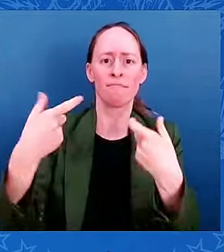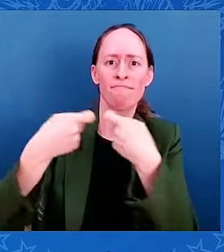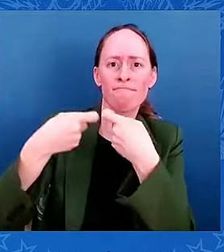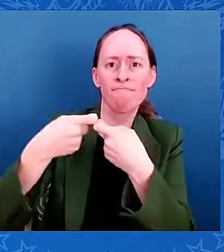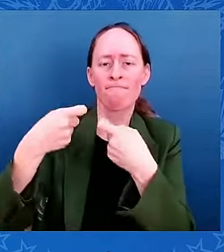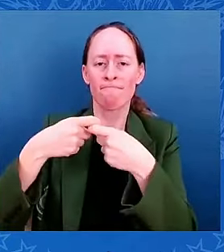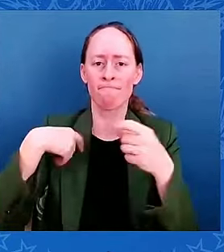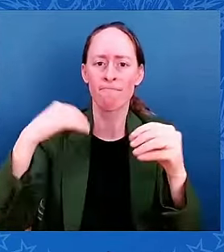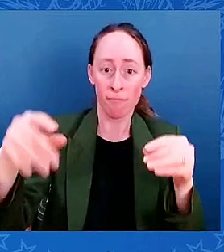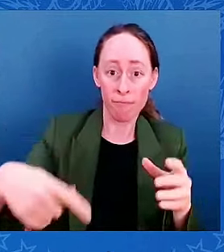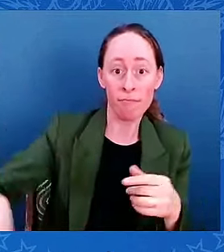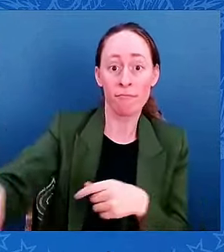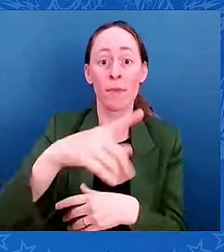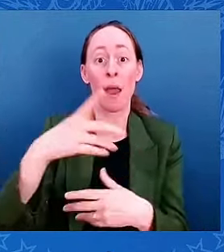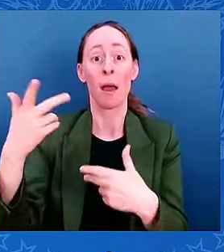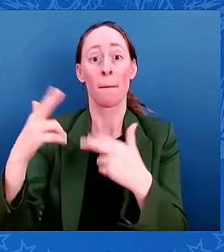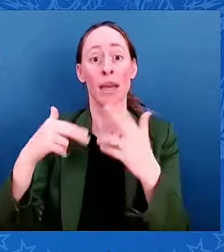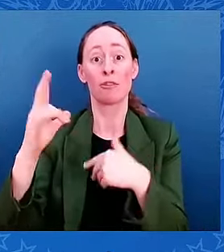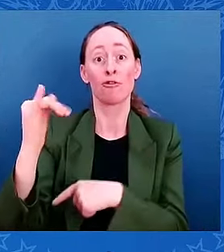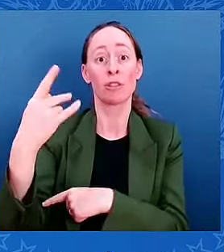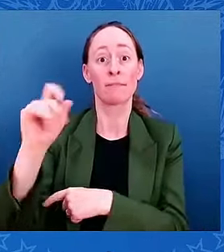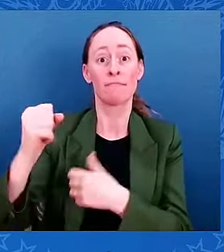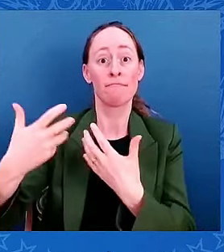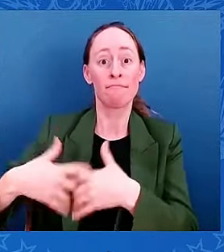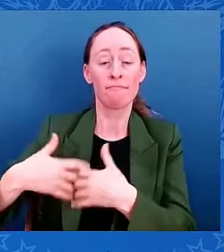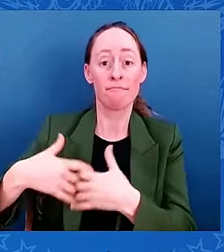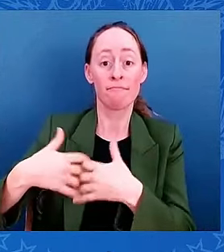Sounds like a lot of hard work. It's because it is.